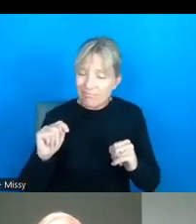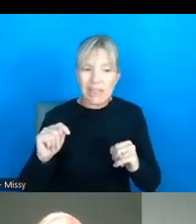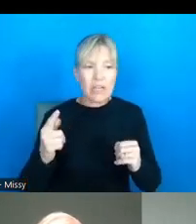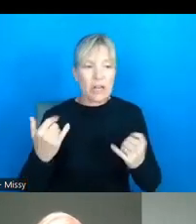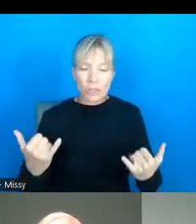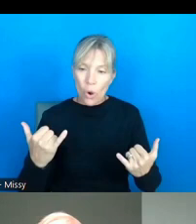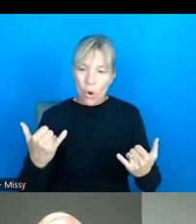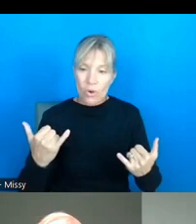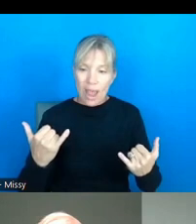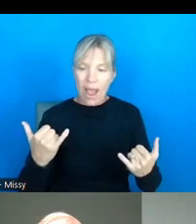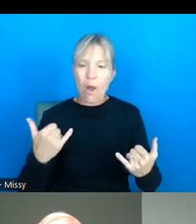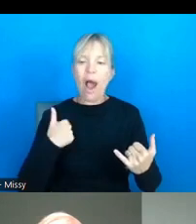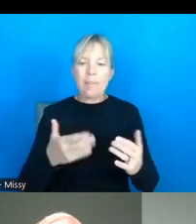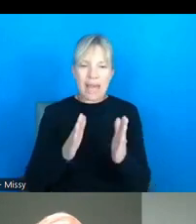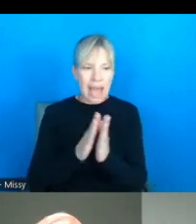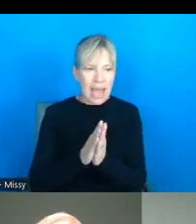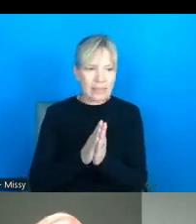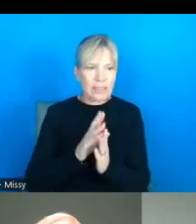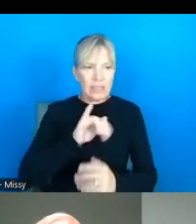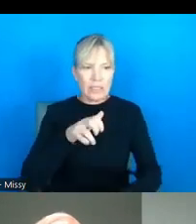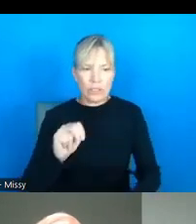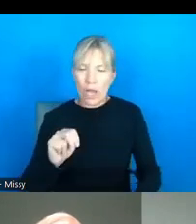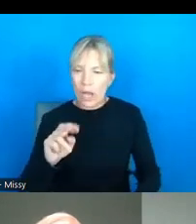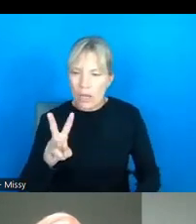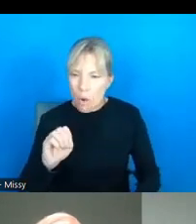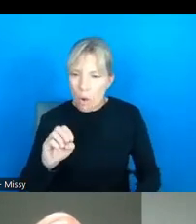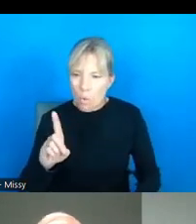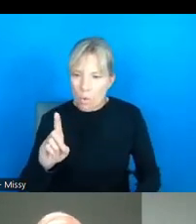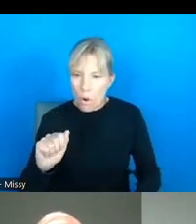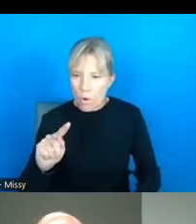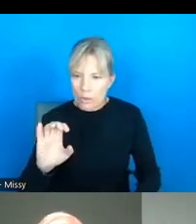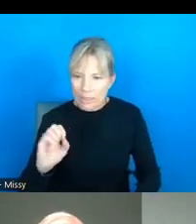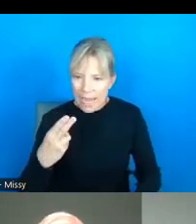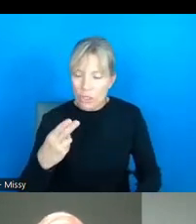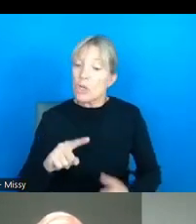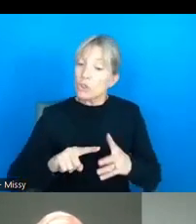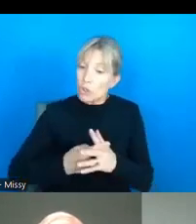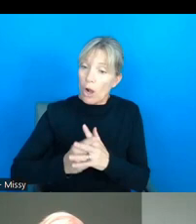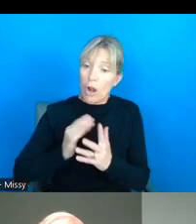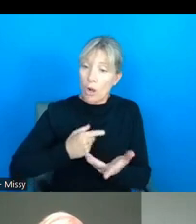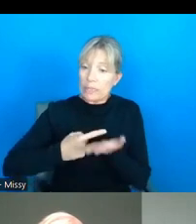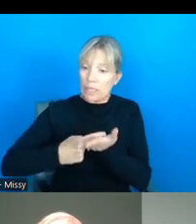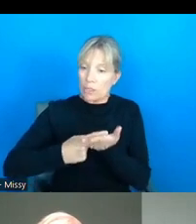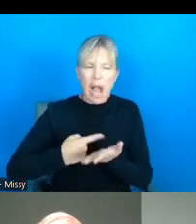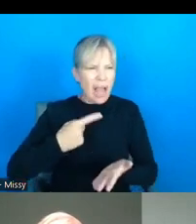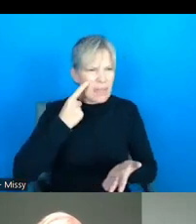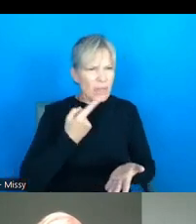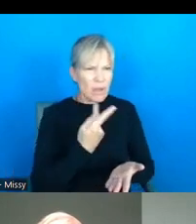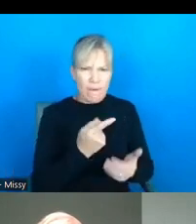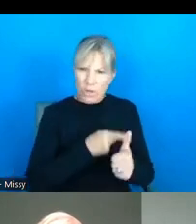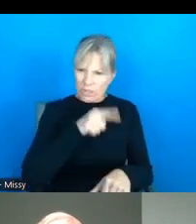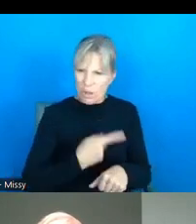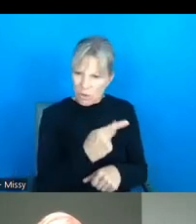that, let me ask John Wodash to begin our panel discussion. I think, John, we first met